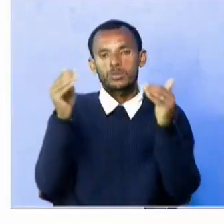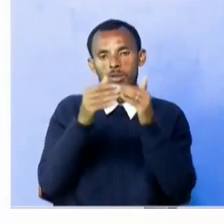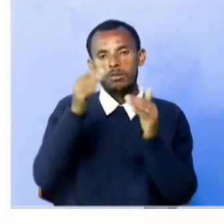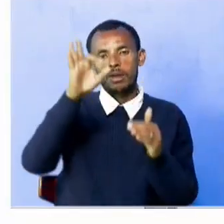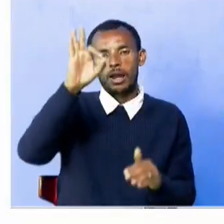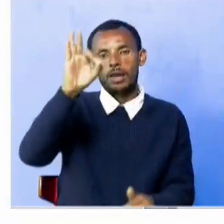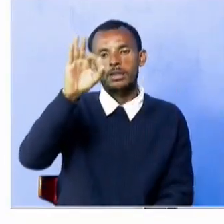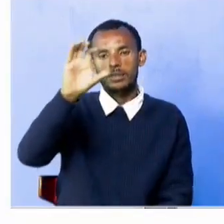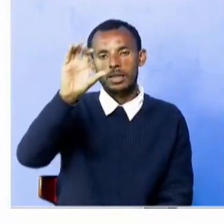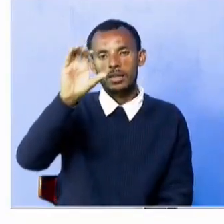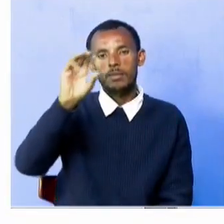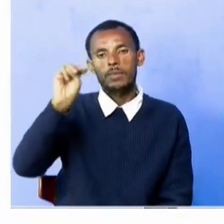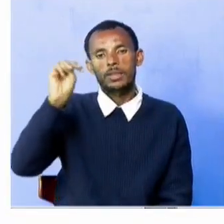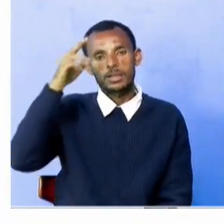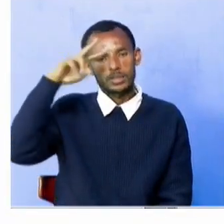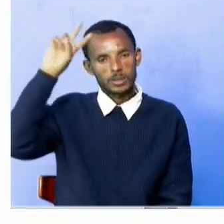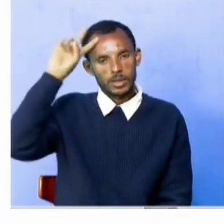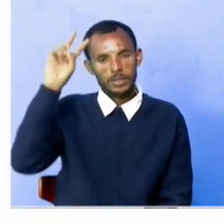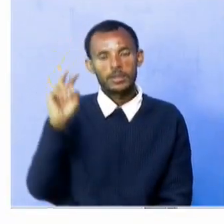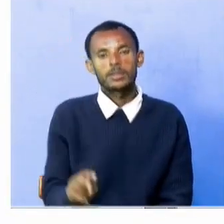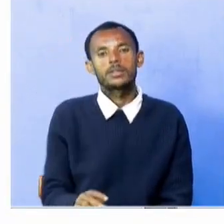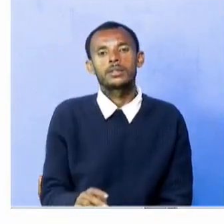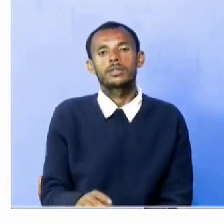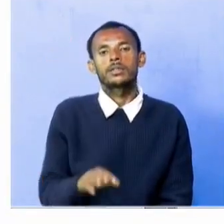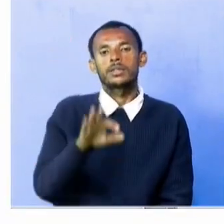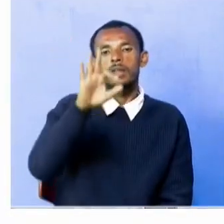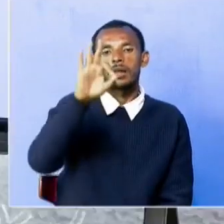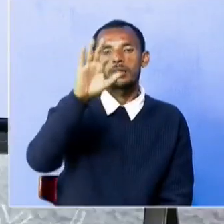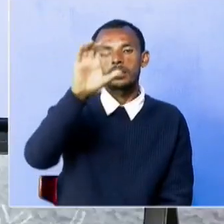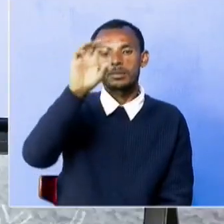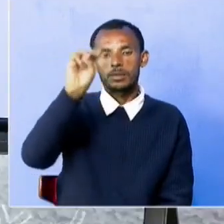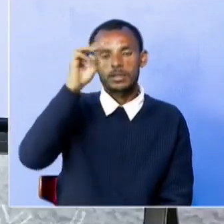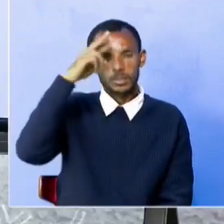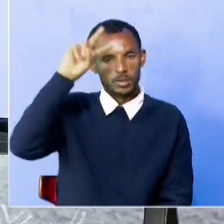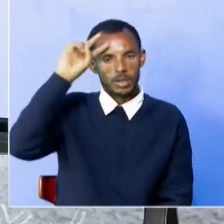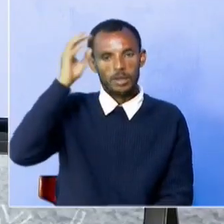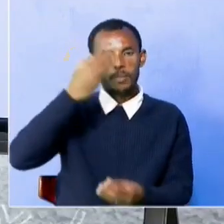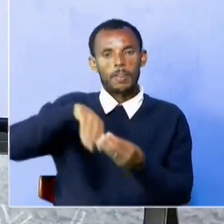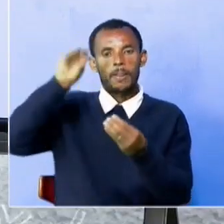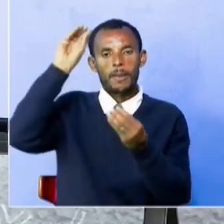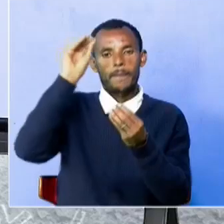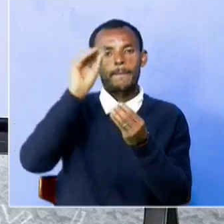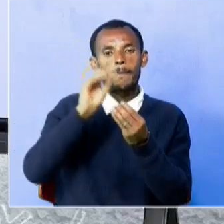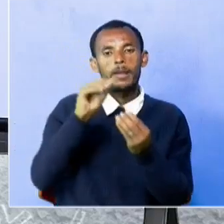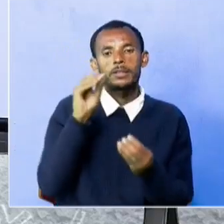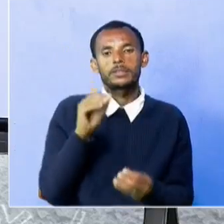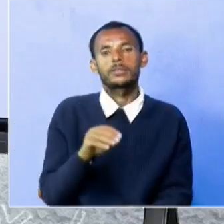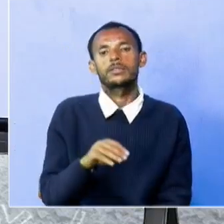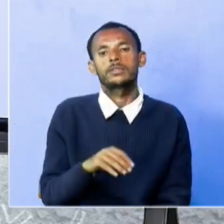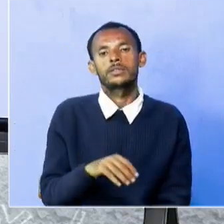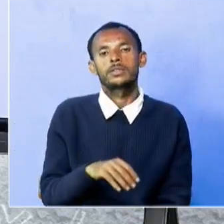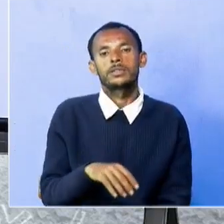square. Okay, this is 9 centimeter square plus